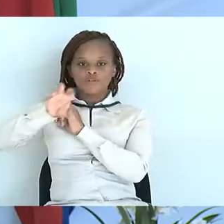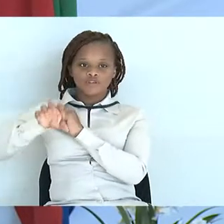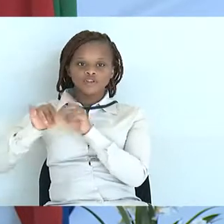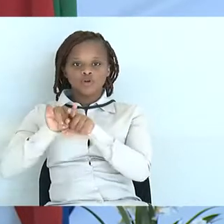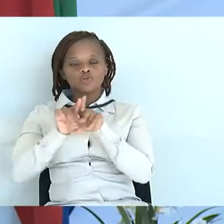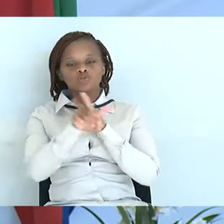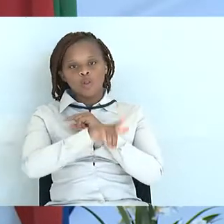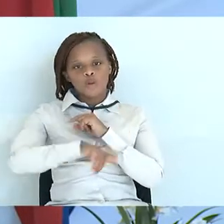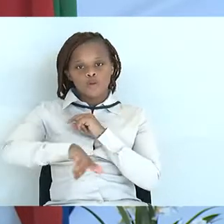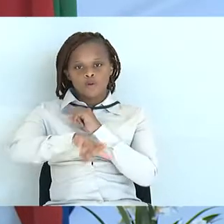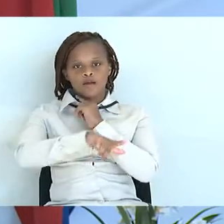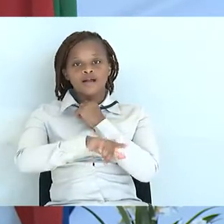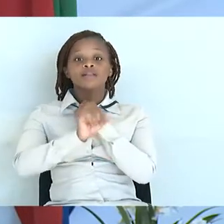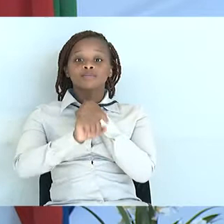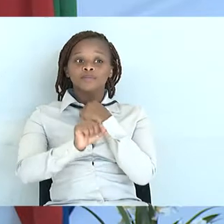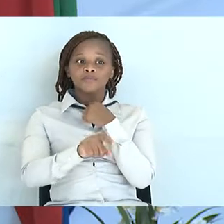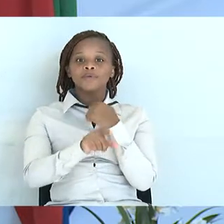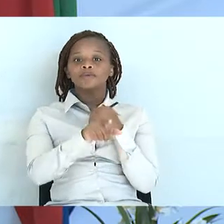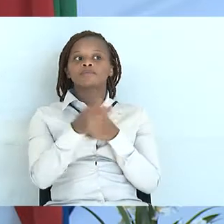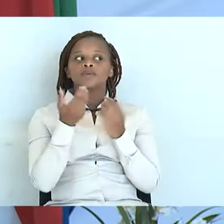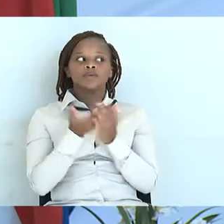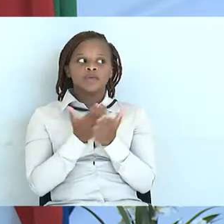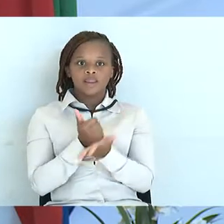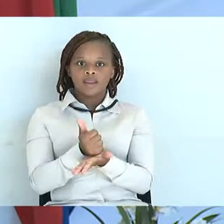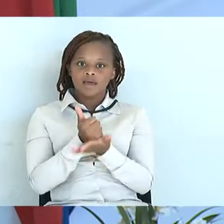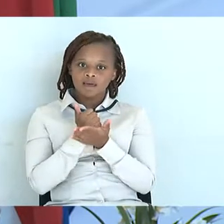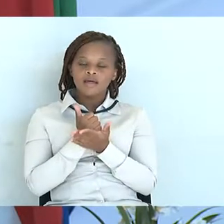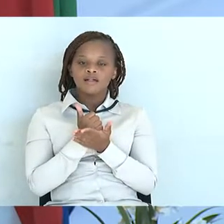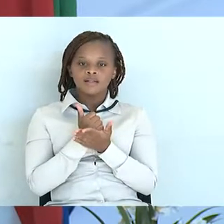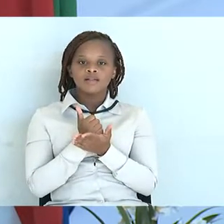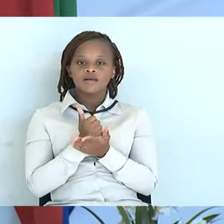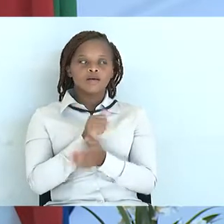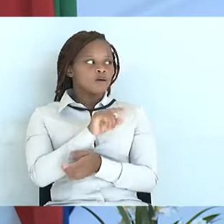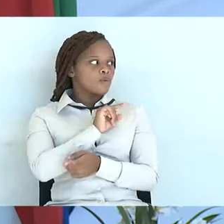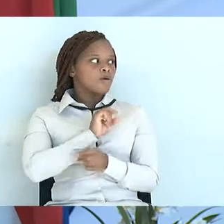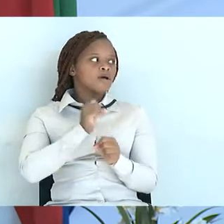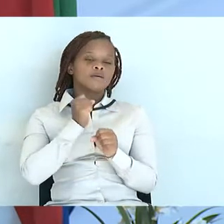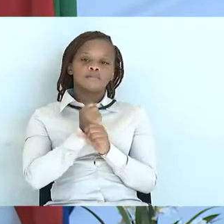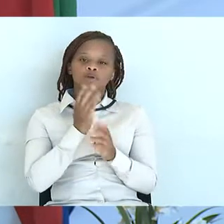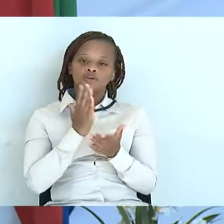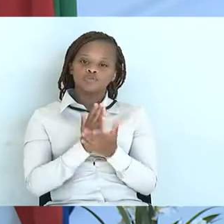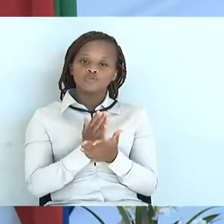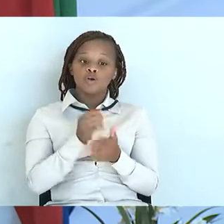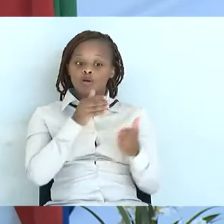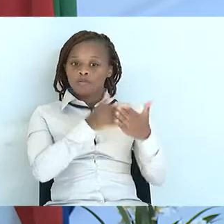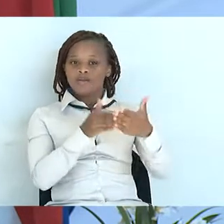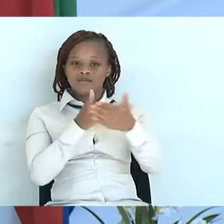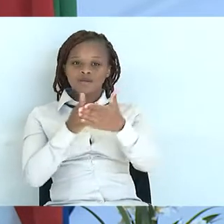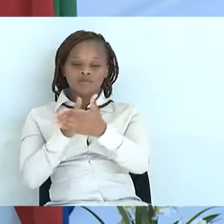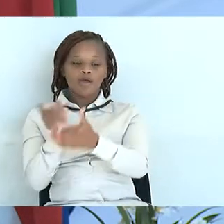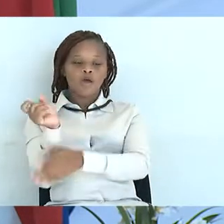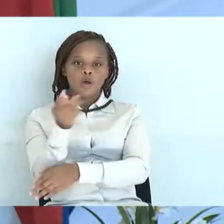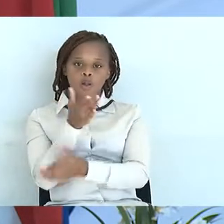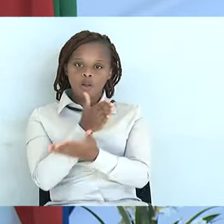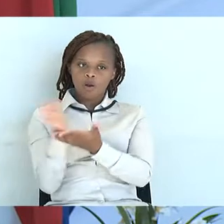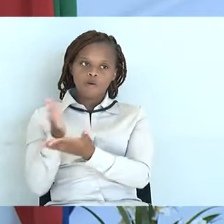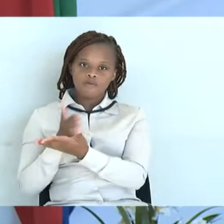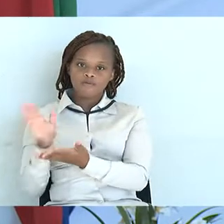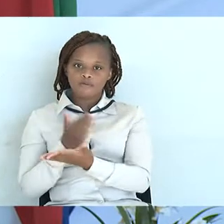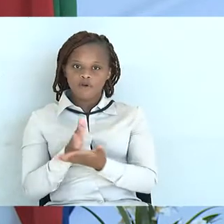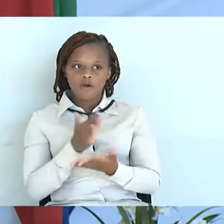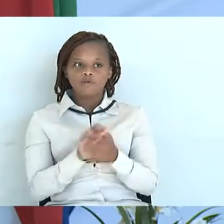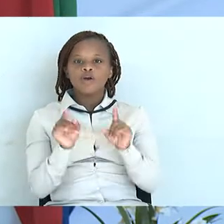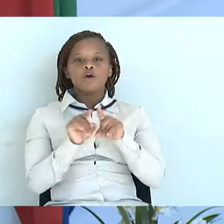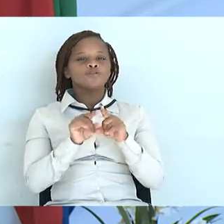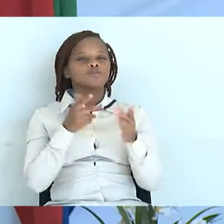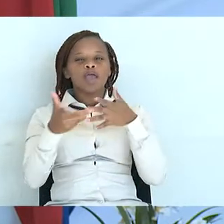also assist a lot in ensuring that we cut the red tape, and where we need to take